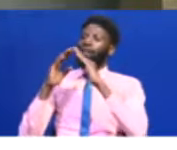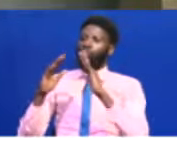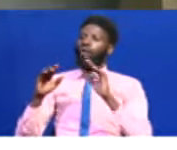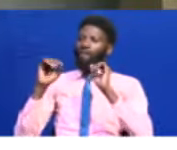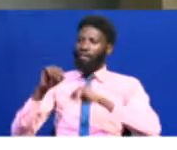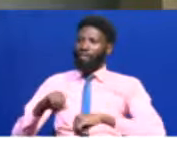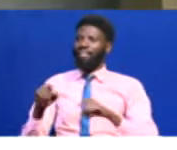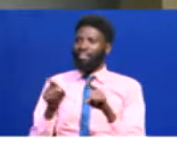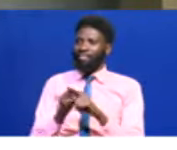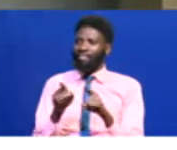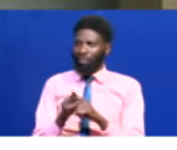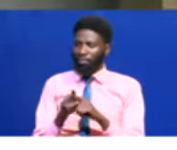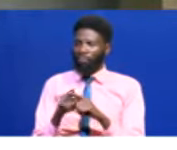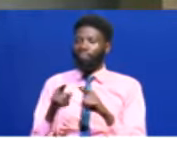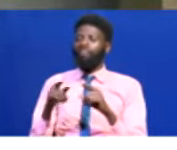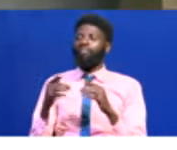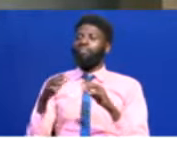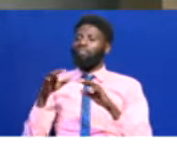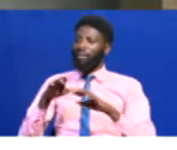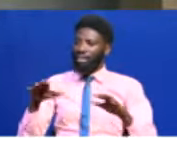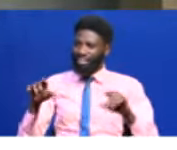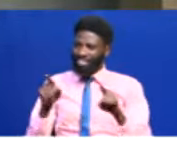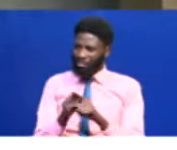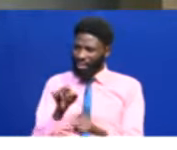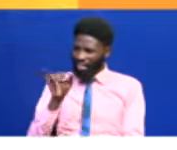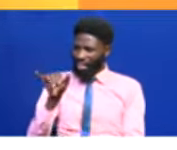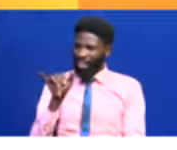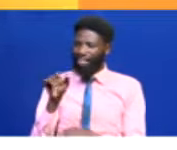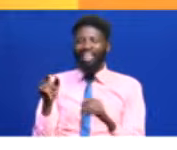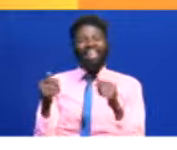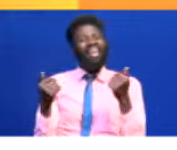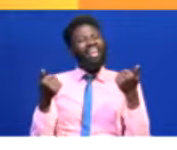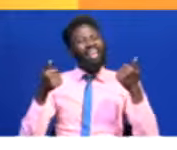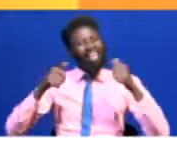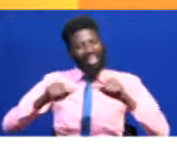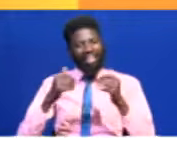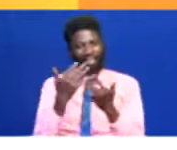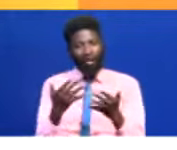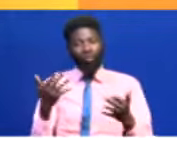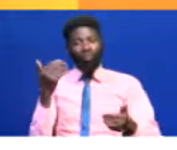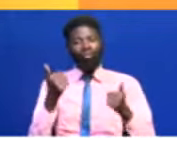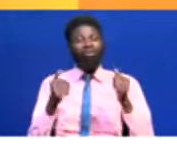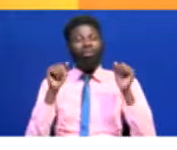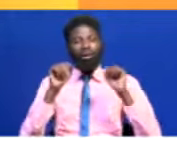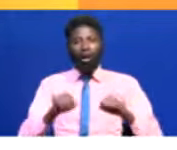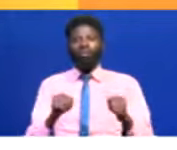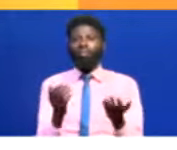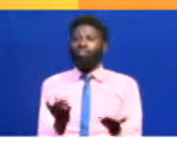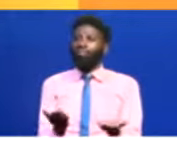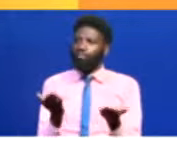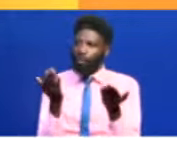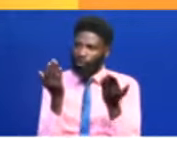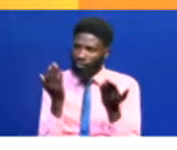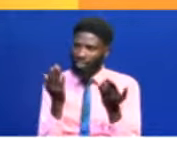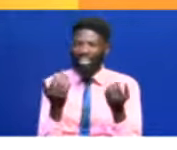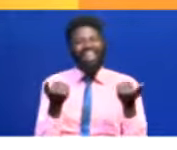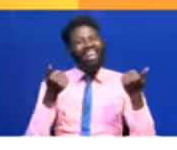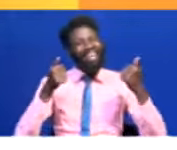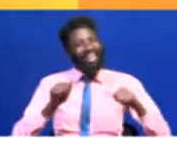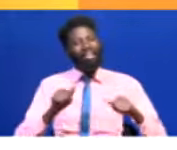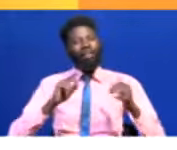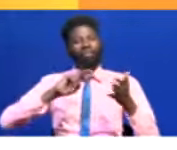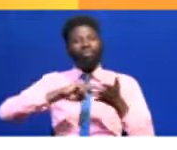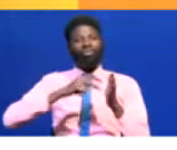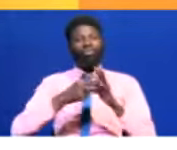and even market. In fact, it is anything that will improve, any project that will